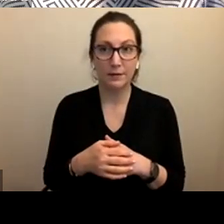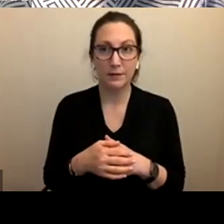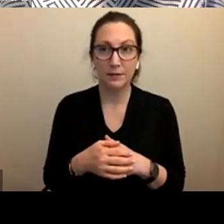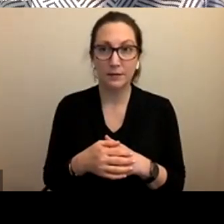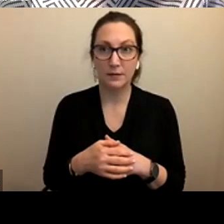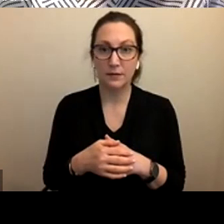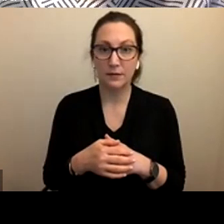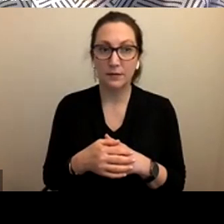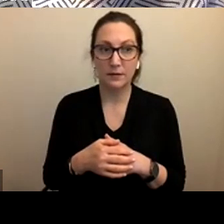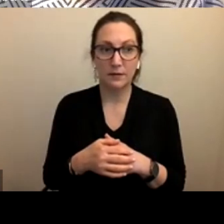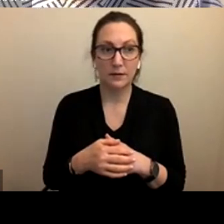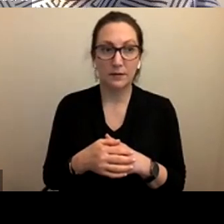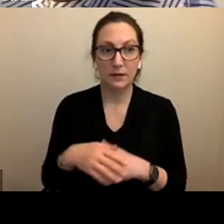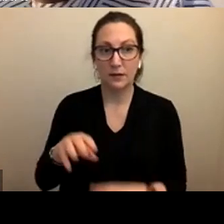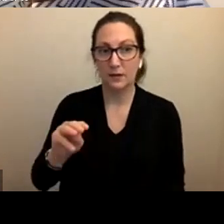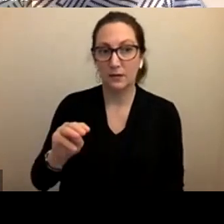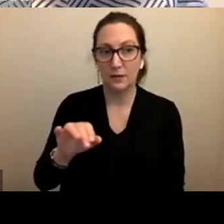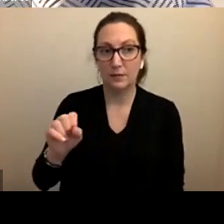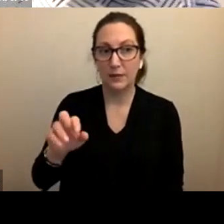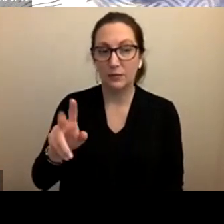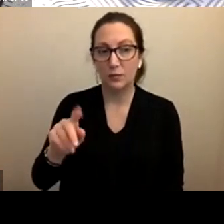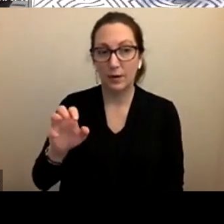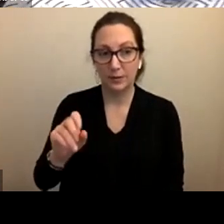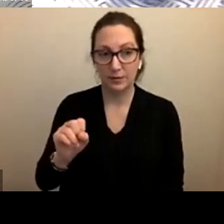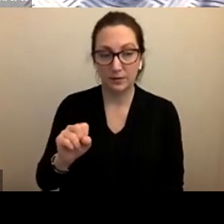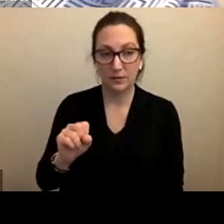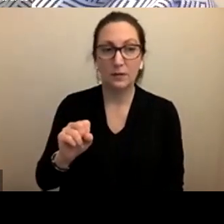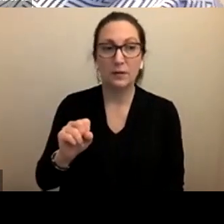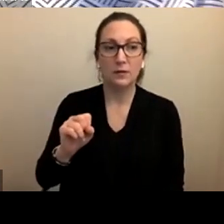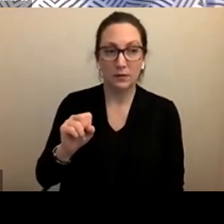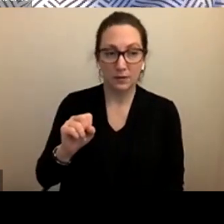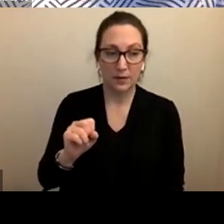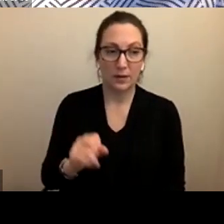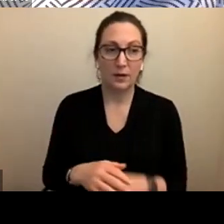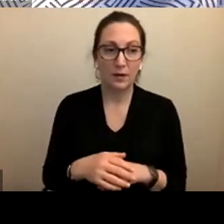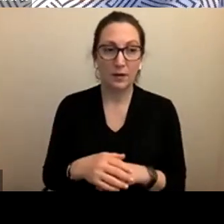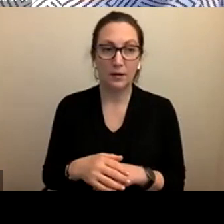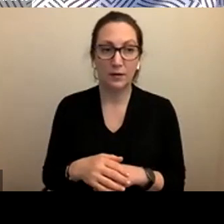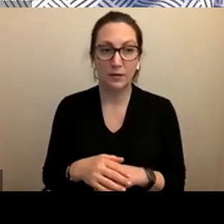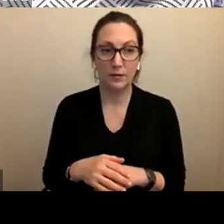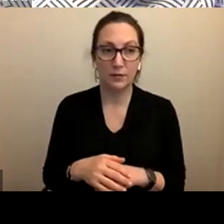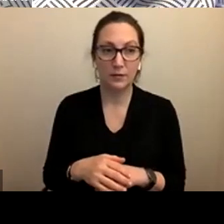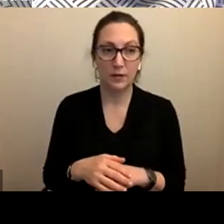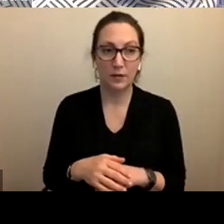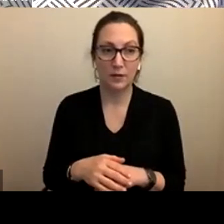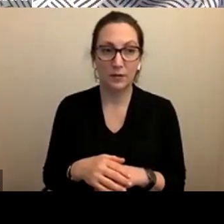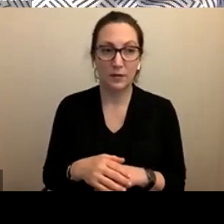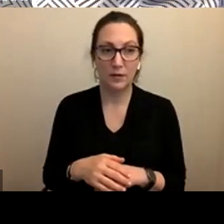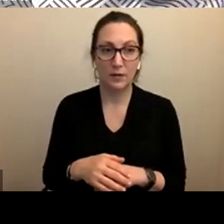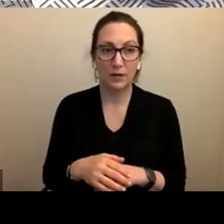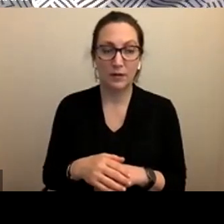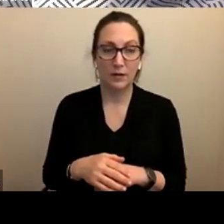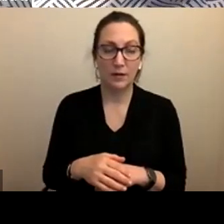And I can take the next question. So I do have probably